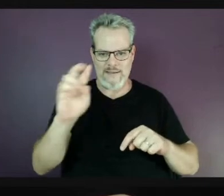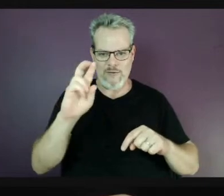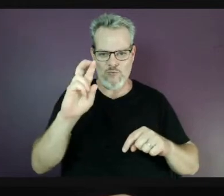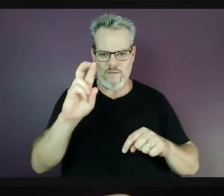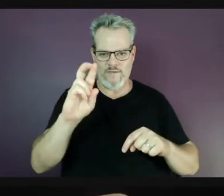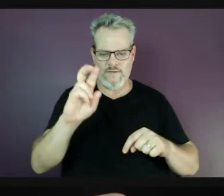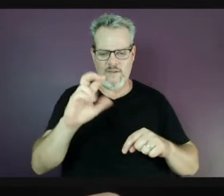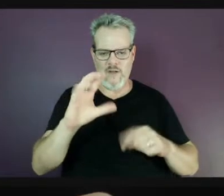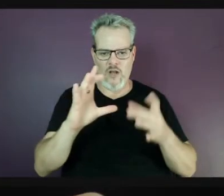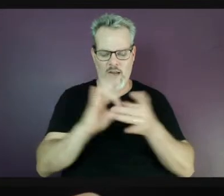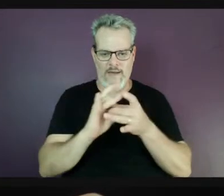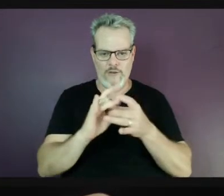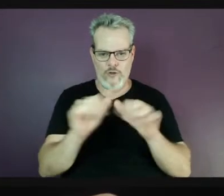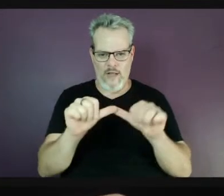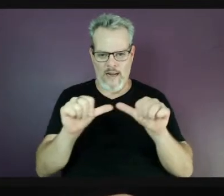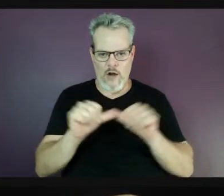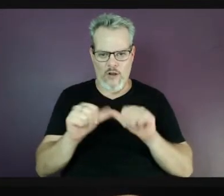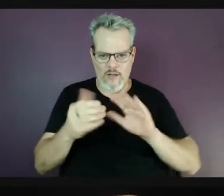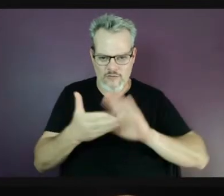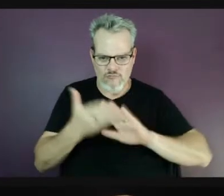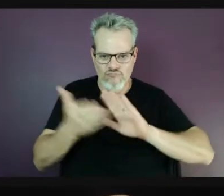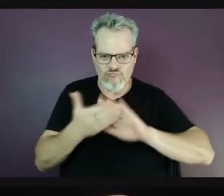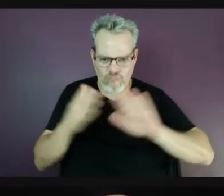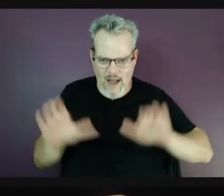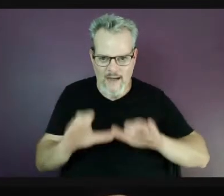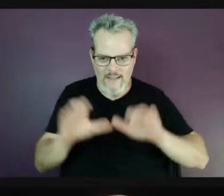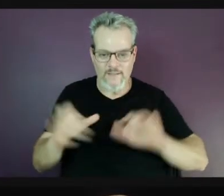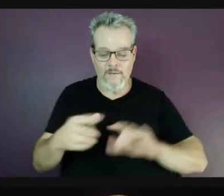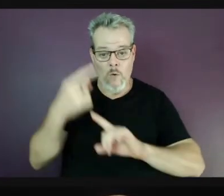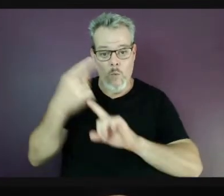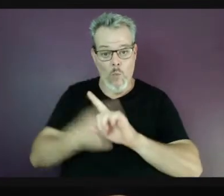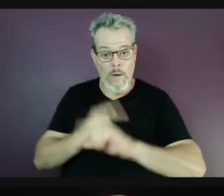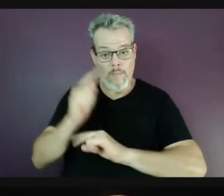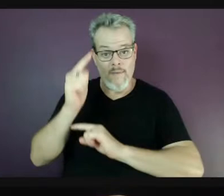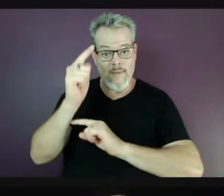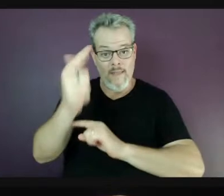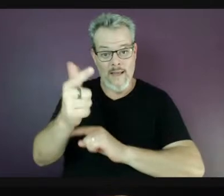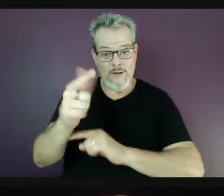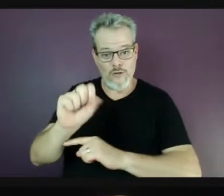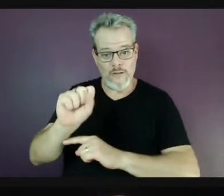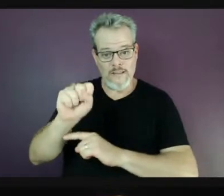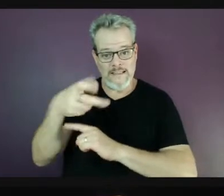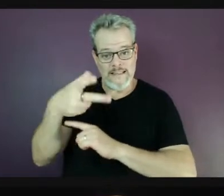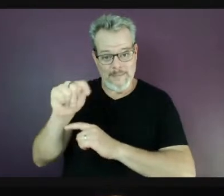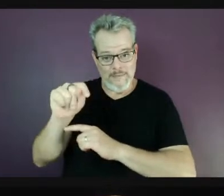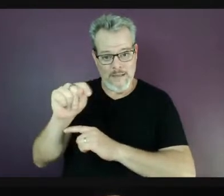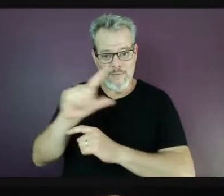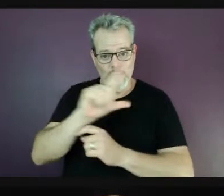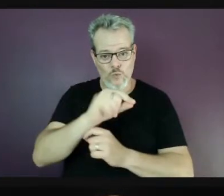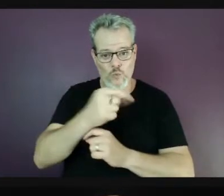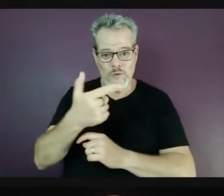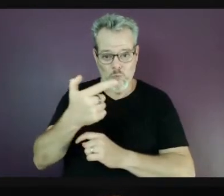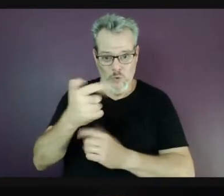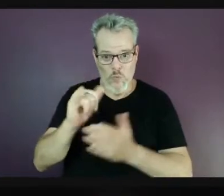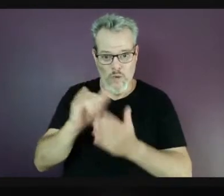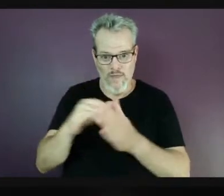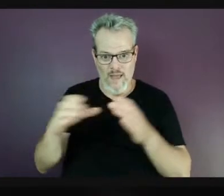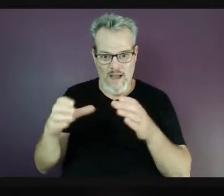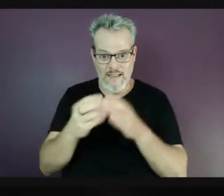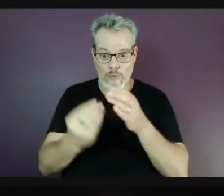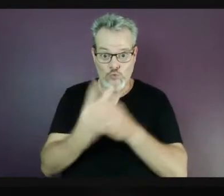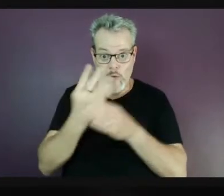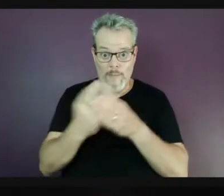there. So 1 month later, September of 2021 when eruption actually is going to